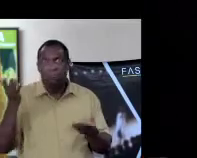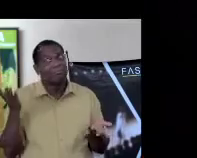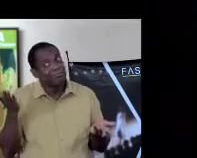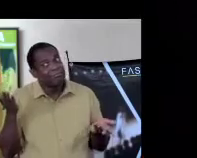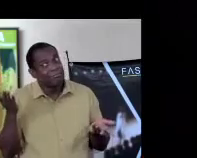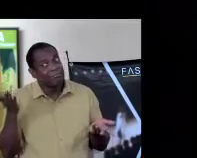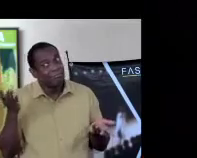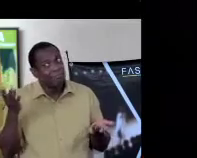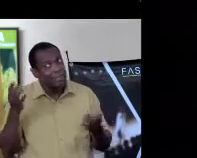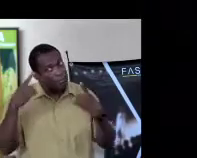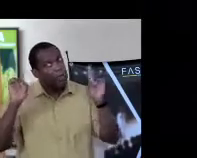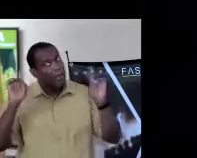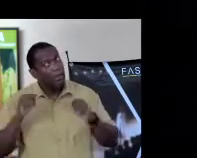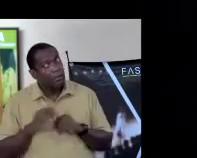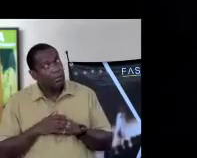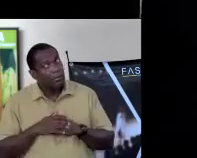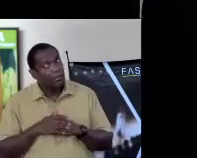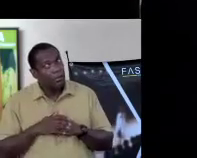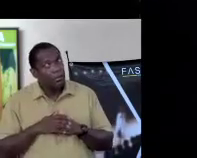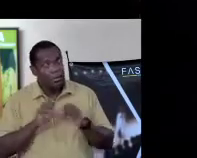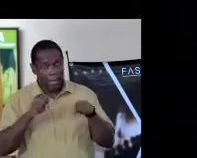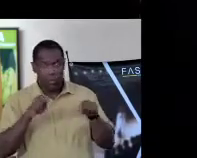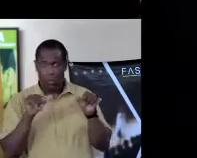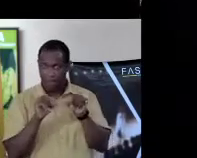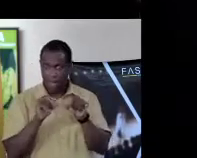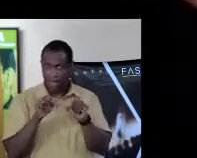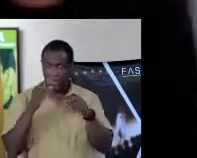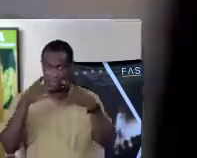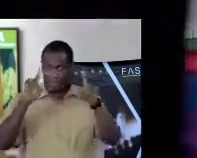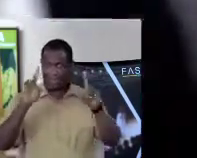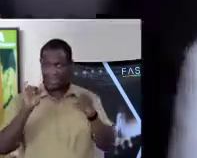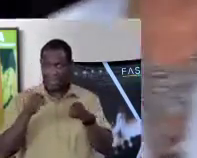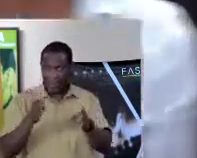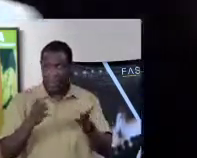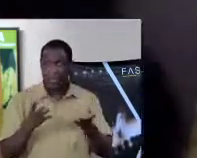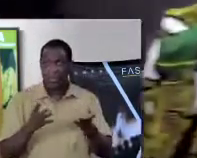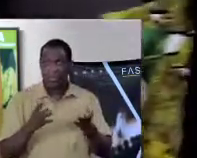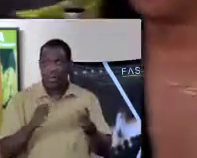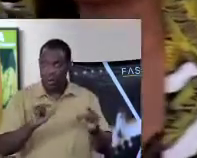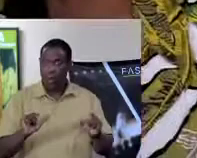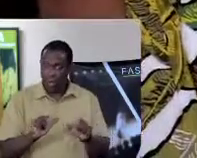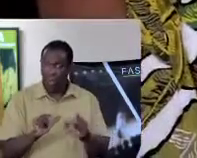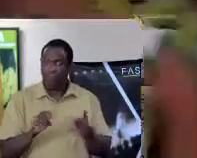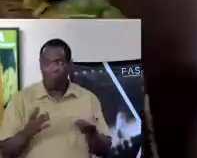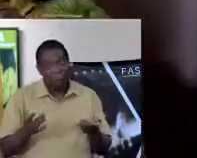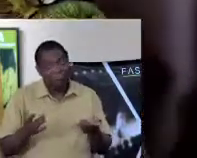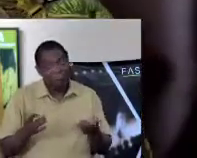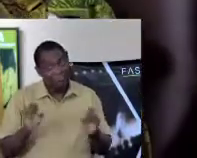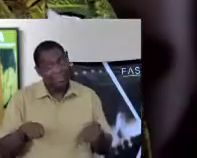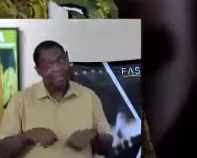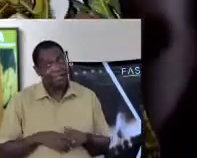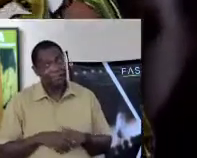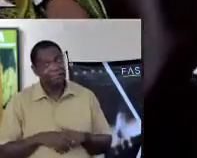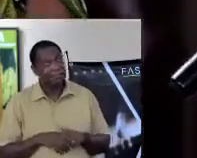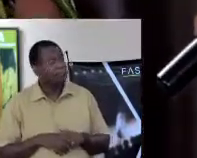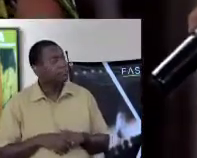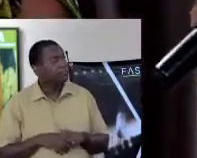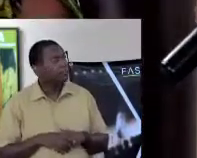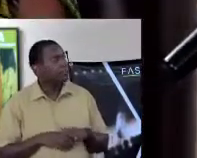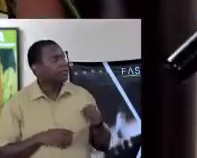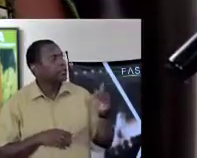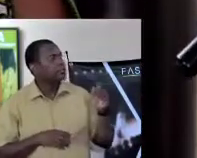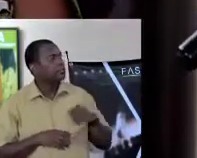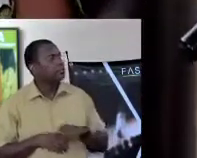Superfarm. Kappa, right? If I would, I just want to say one thing. One thing. Yeah, sure. Do